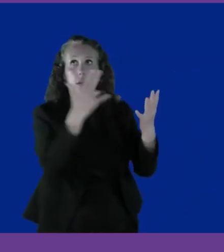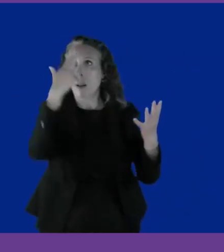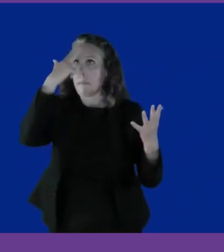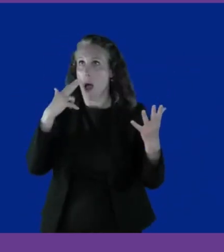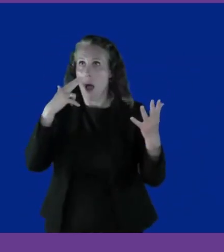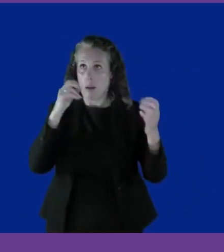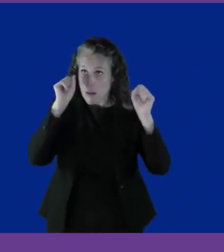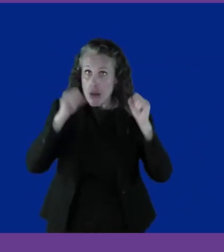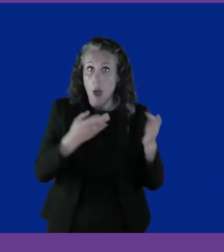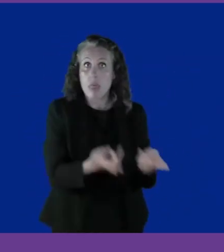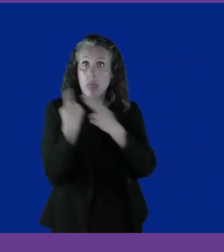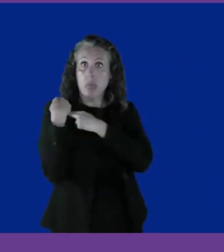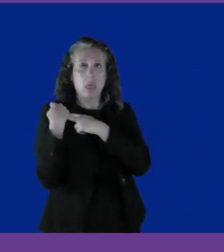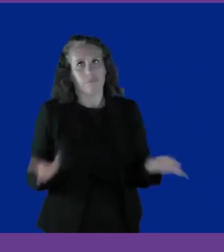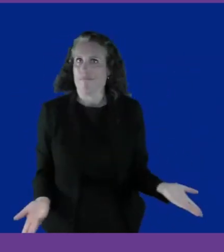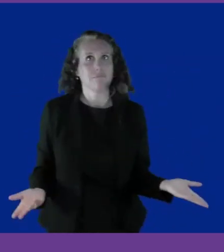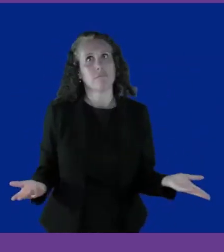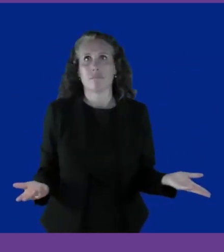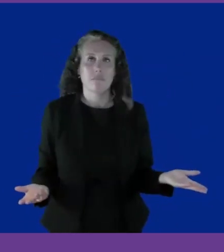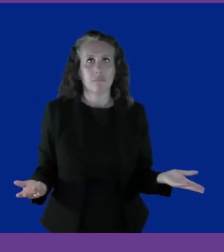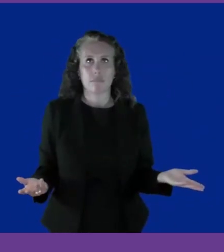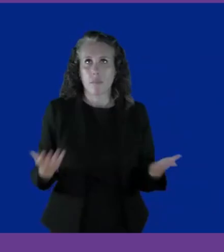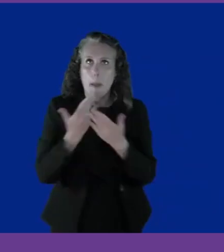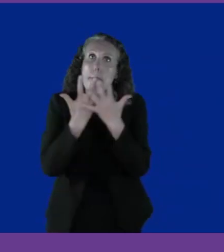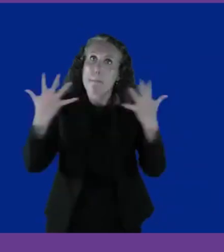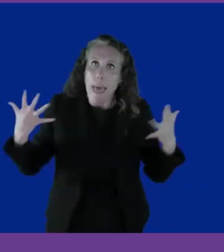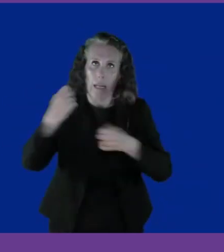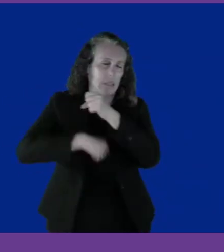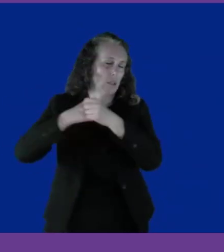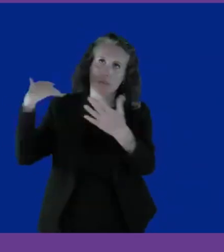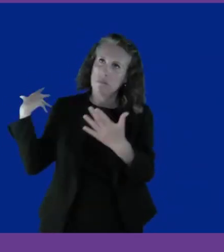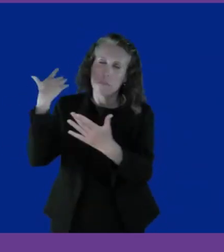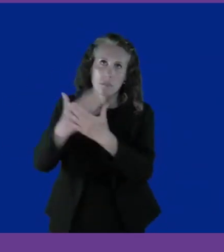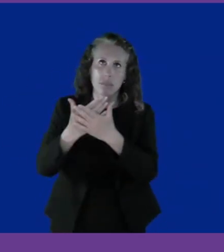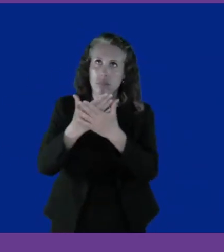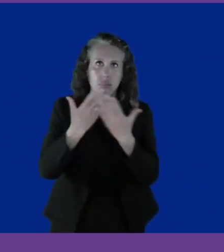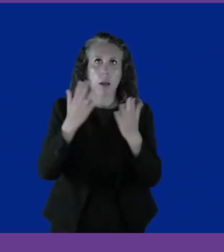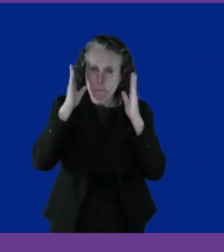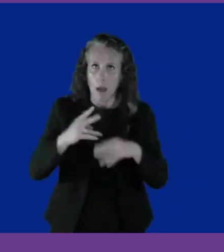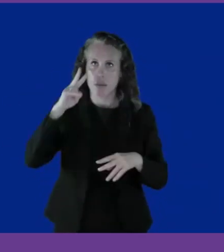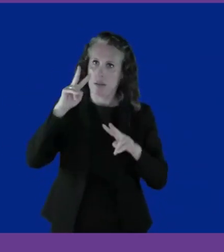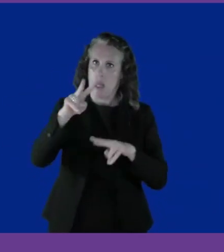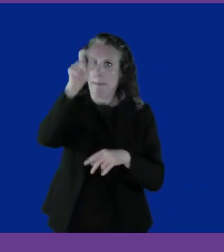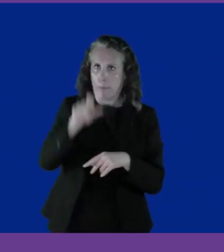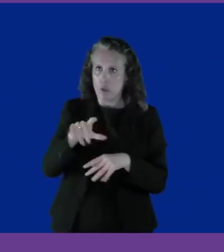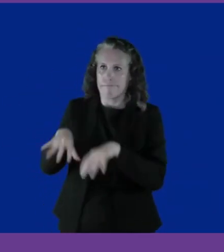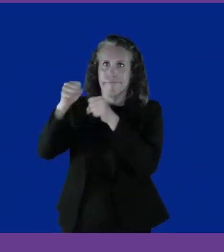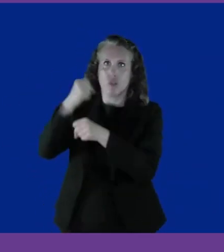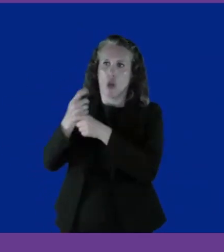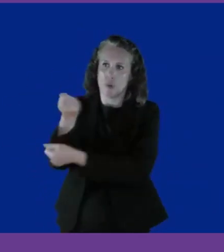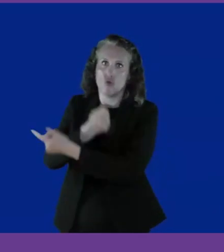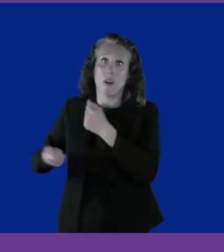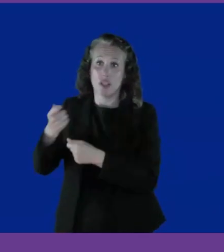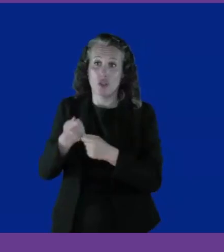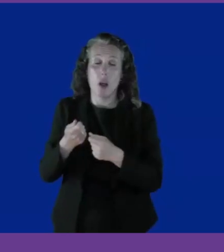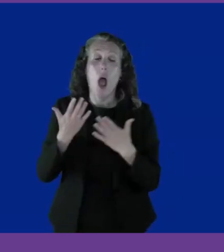duties were for decades. Now, the positive news, of course, is this has already been changing and continues to change